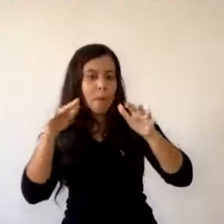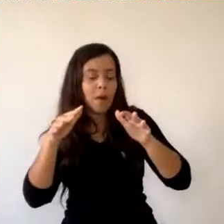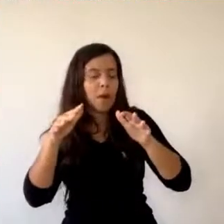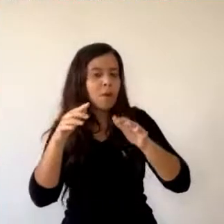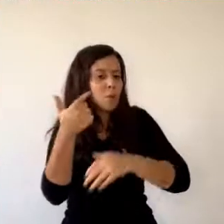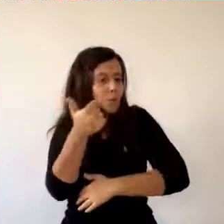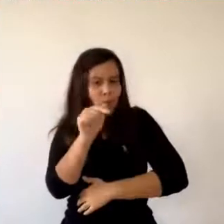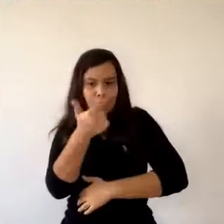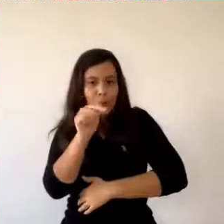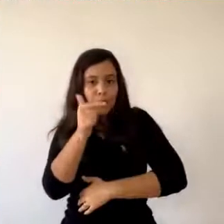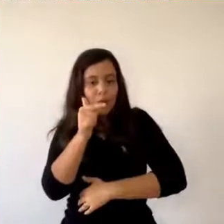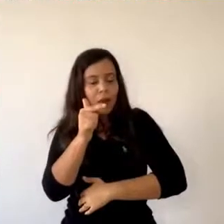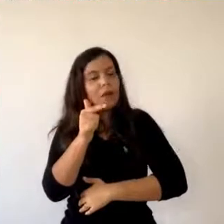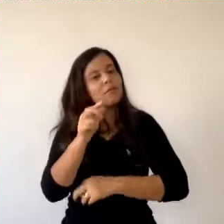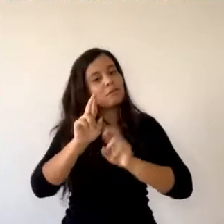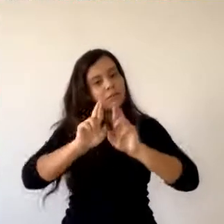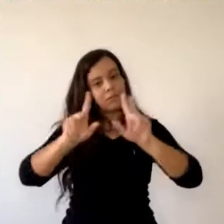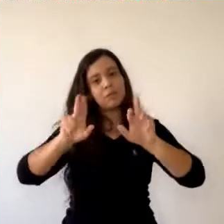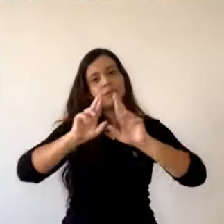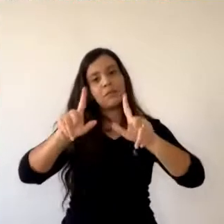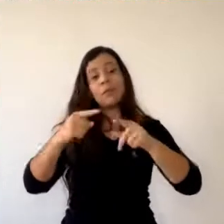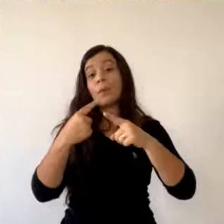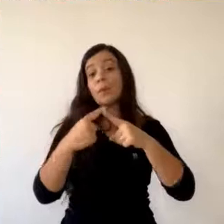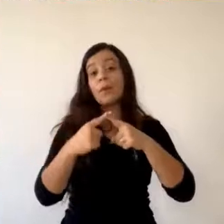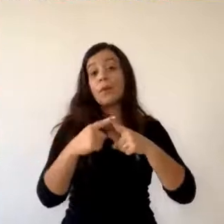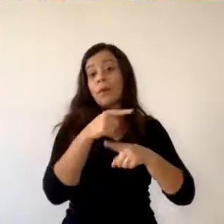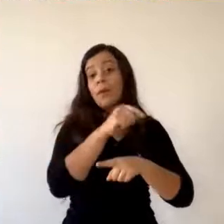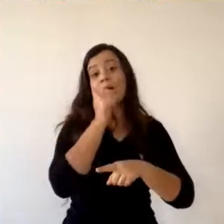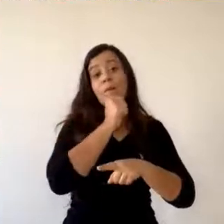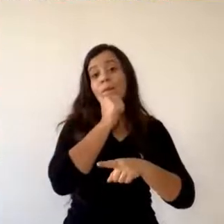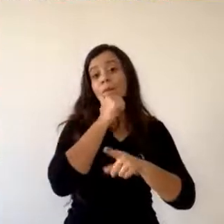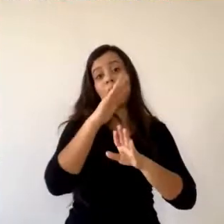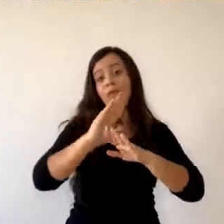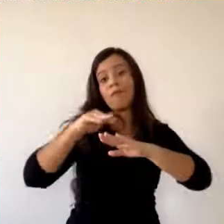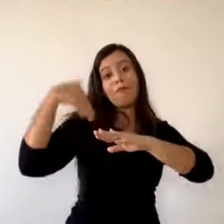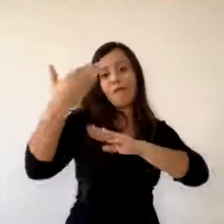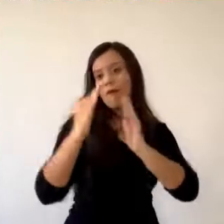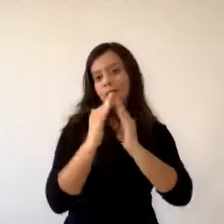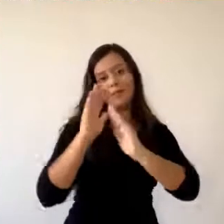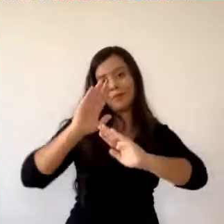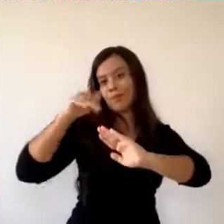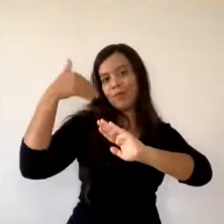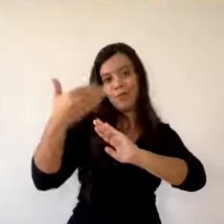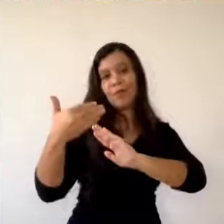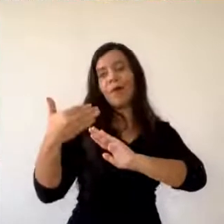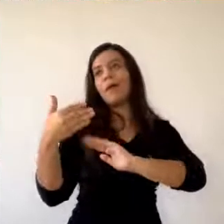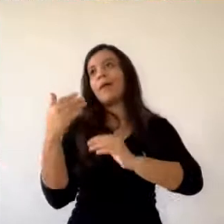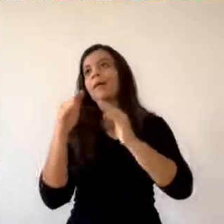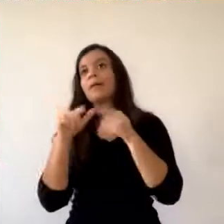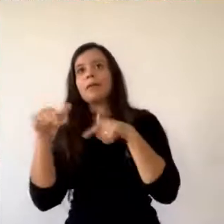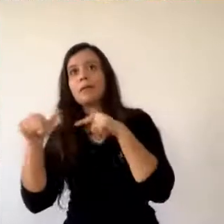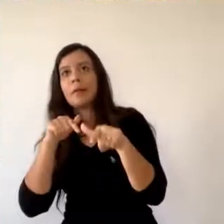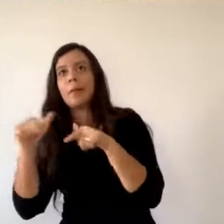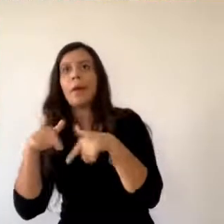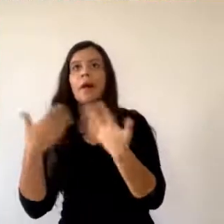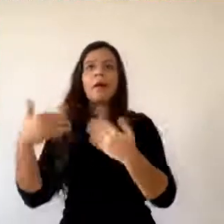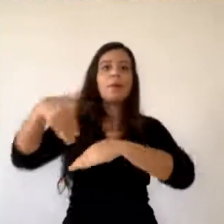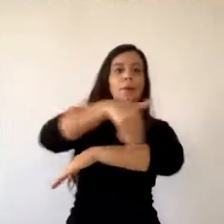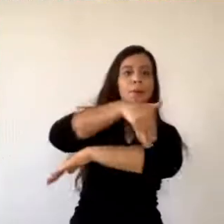deal with that? At night, long series, we